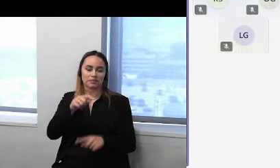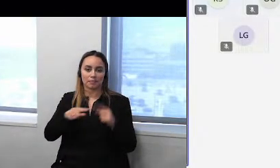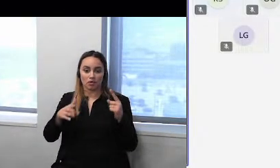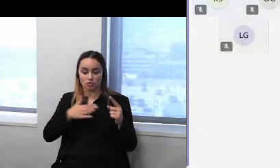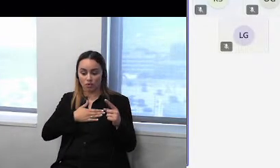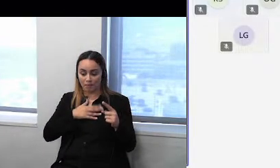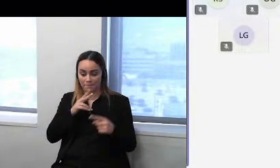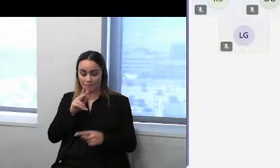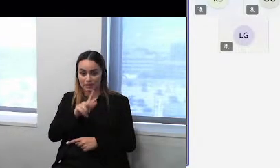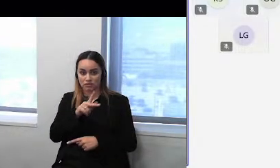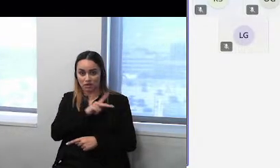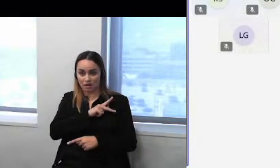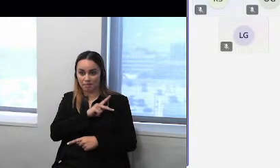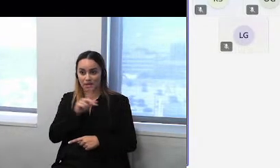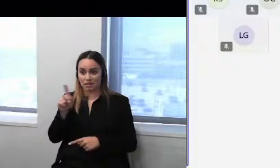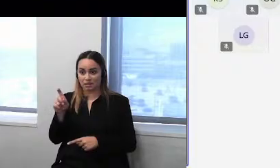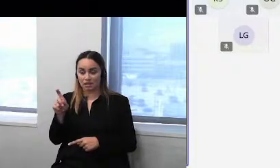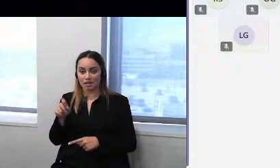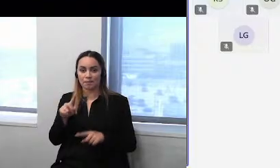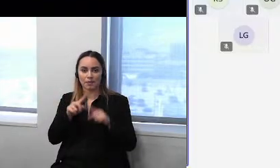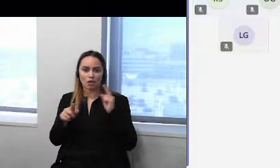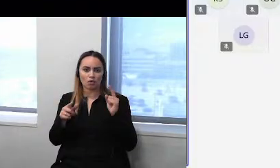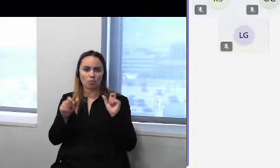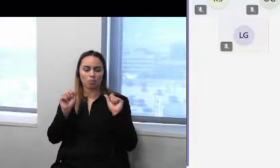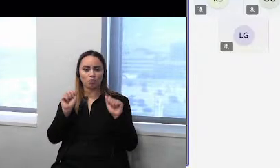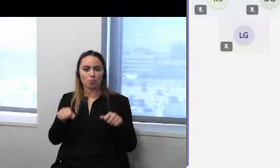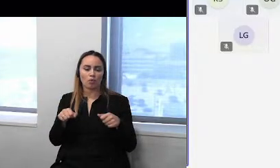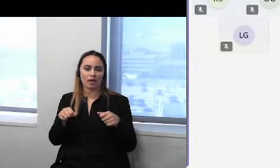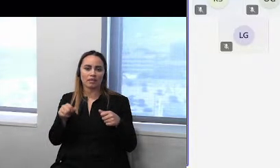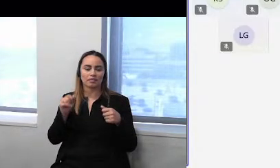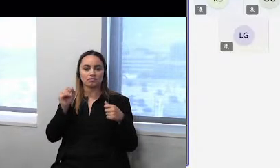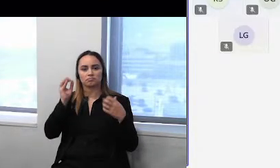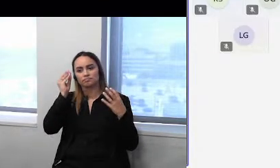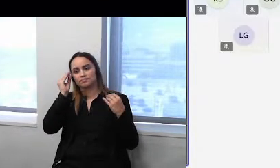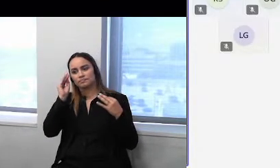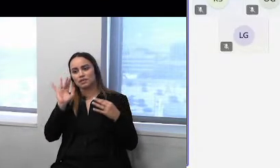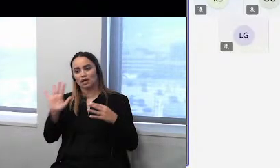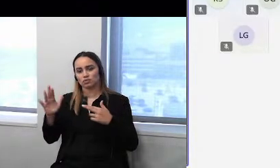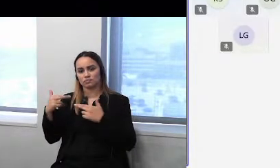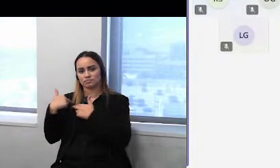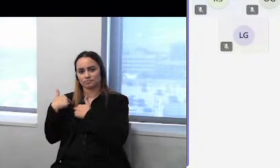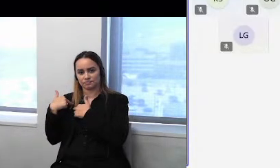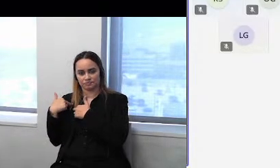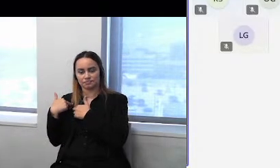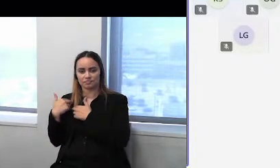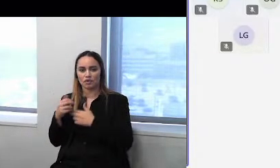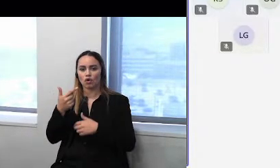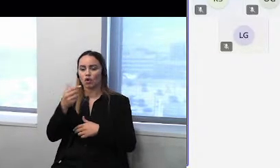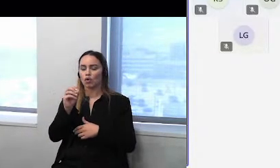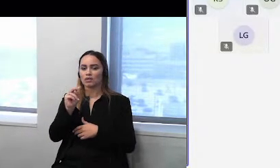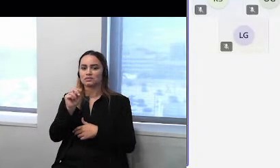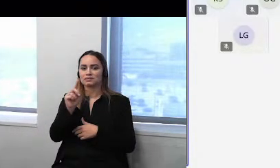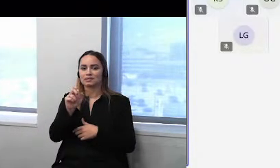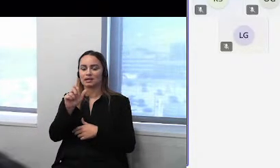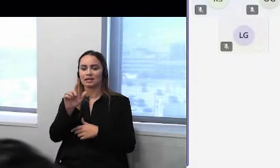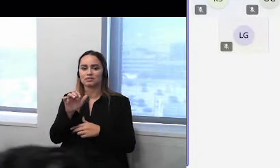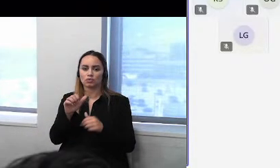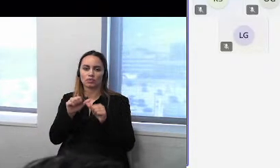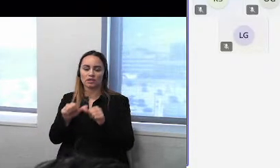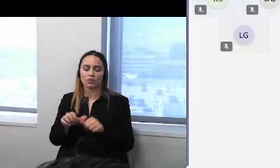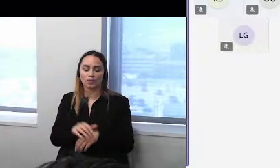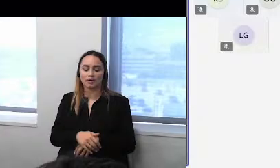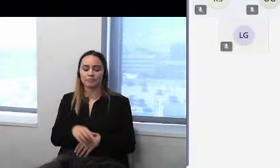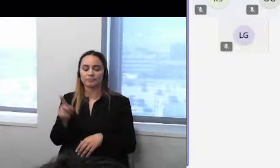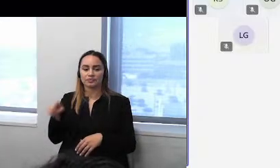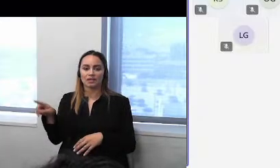Well, No, you can assume he means people you are under your tutelage. Mr. Gonzalez, continue, please. So you're also